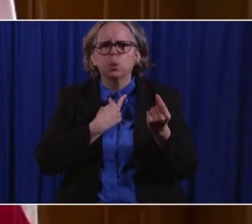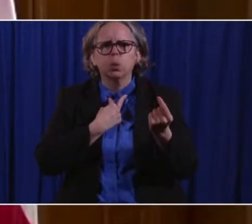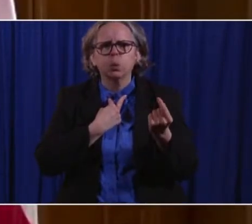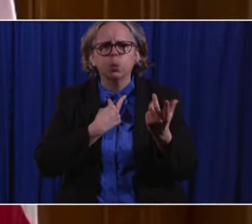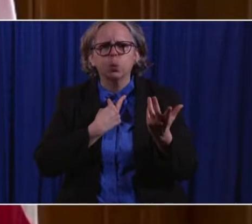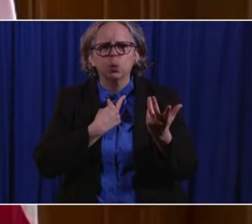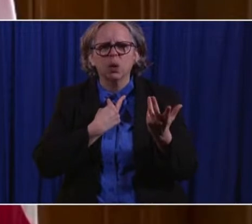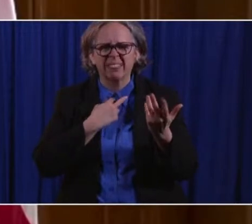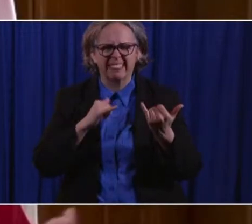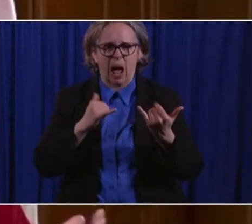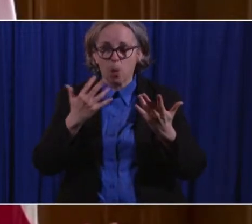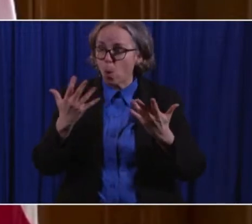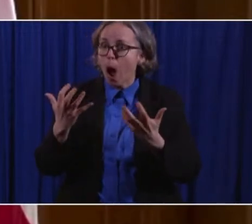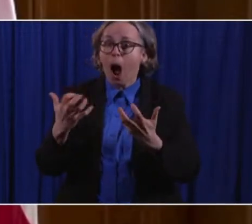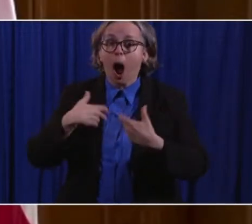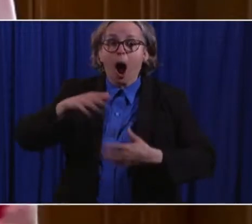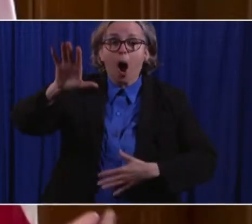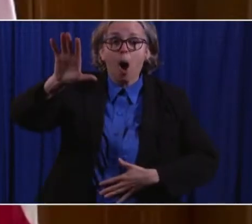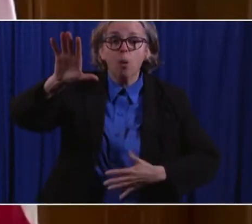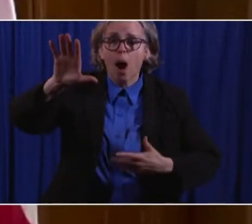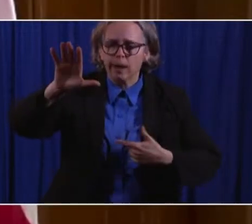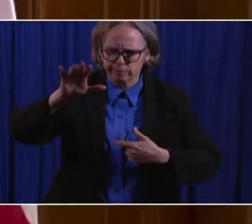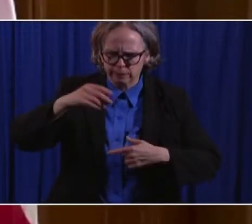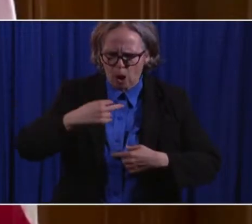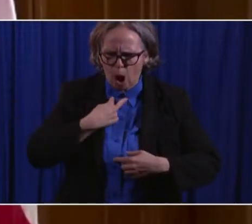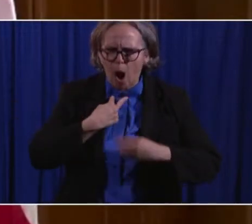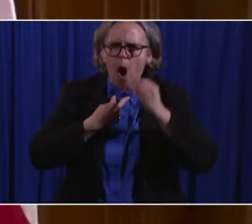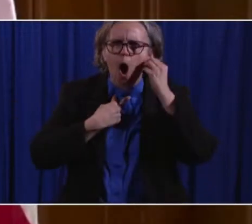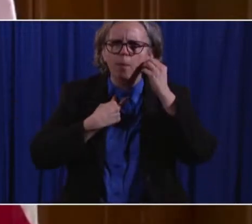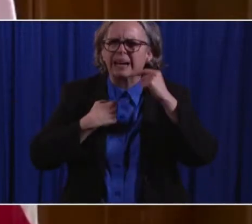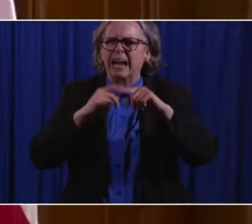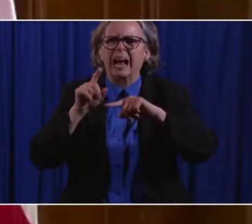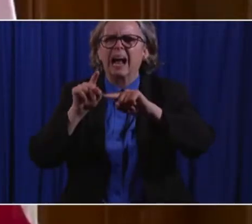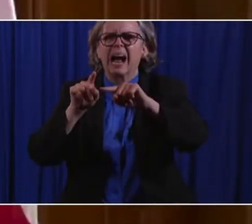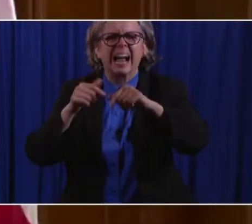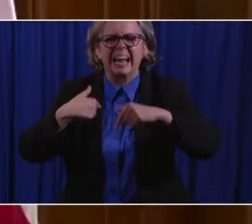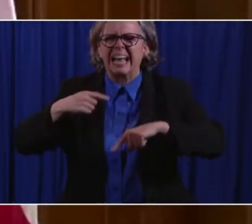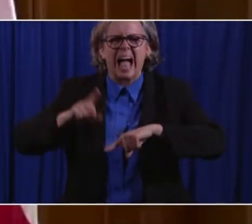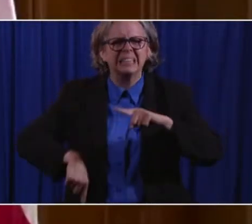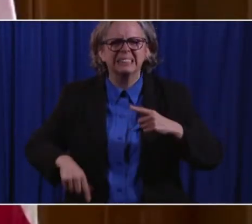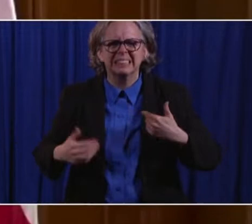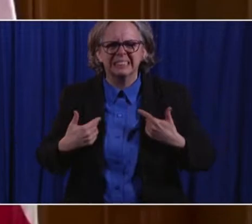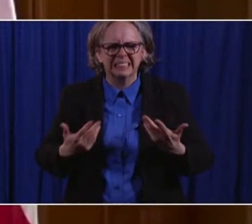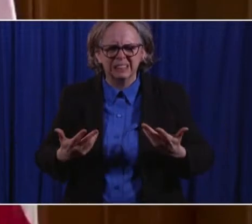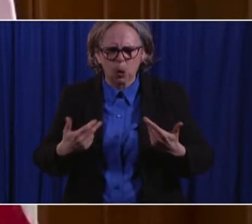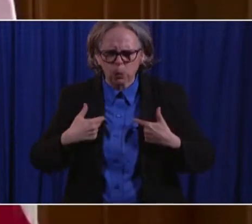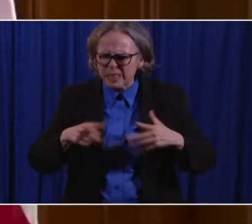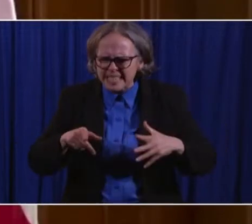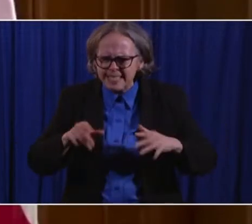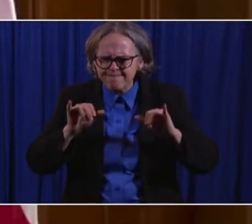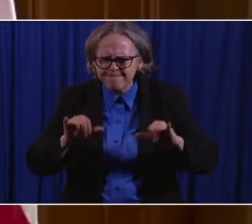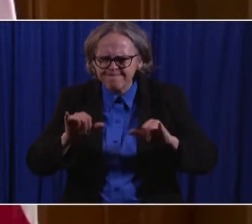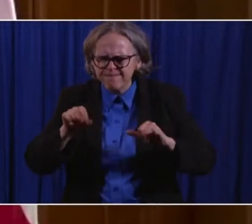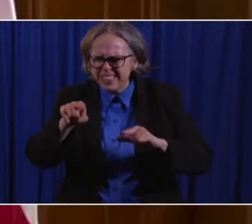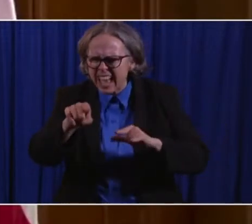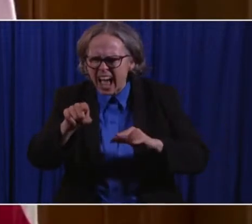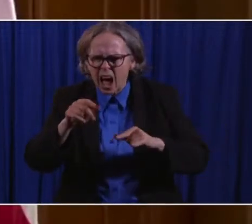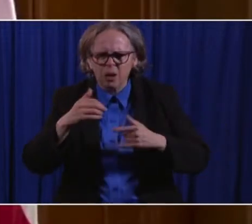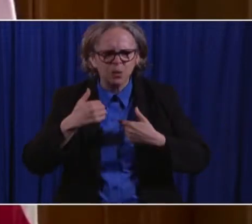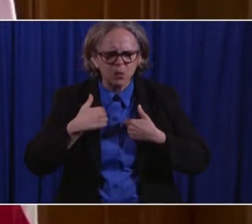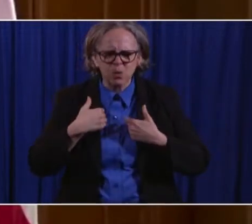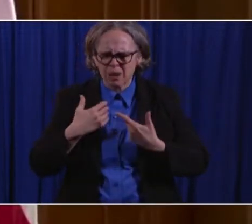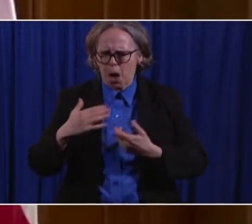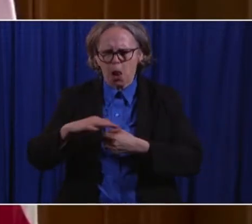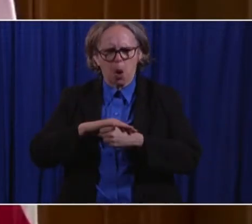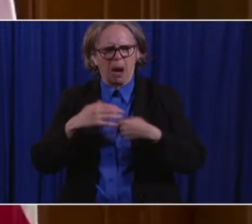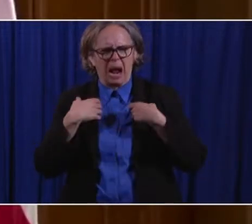the only way they leave is in an ambulance. I mean, they literally can't leave. And they've done a good job in reaching these individuals, but there's still